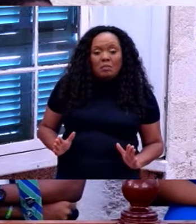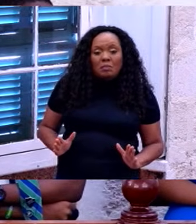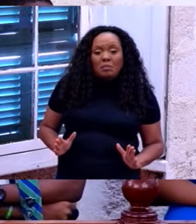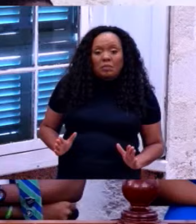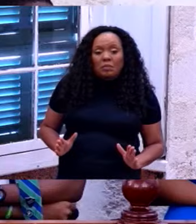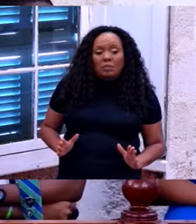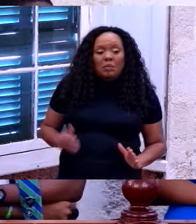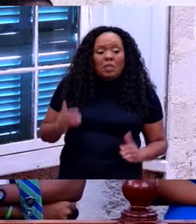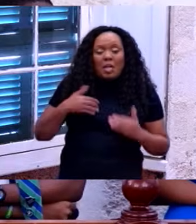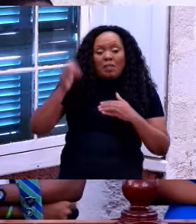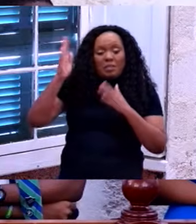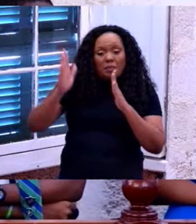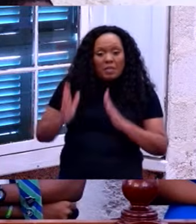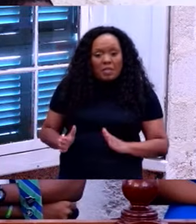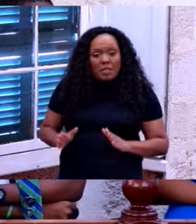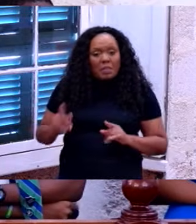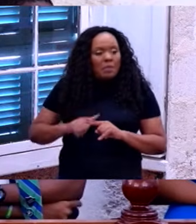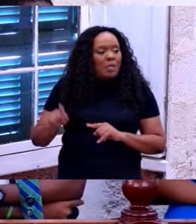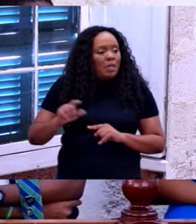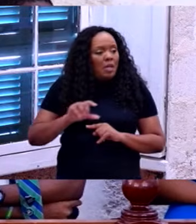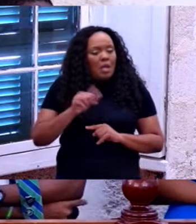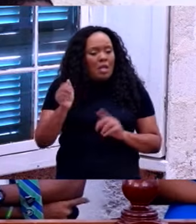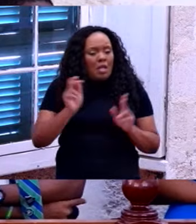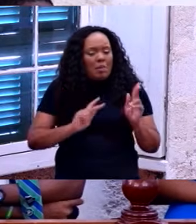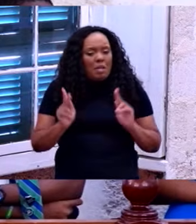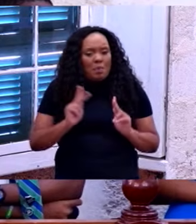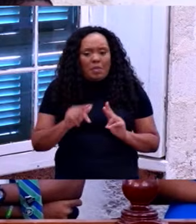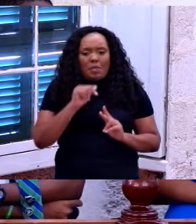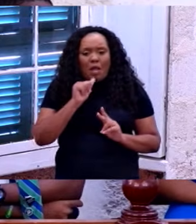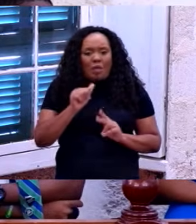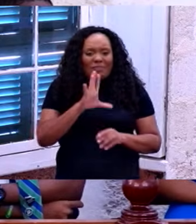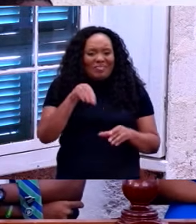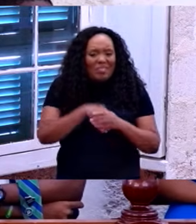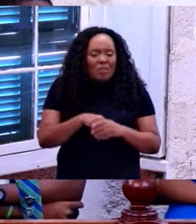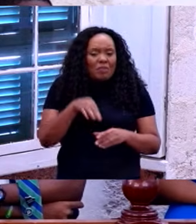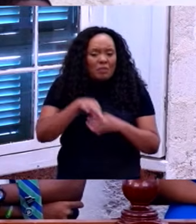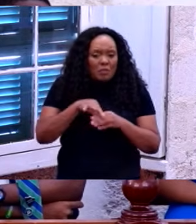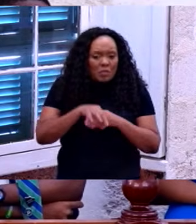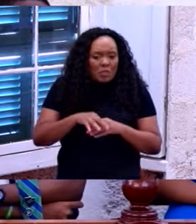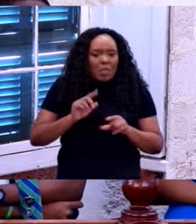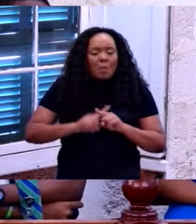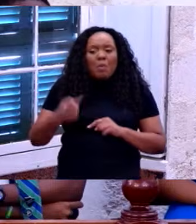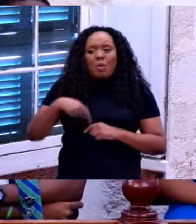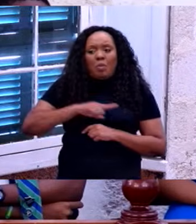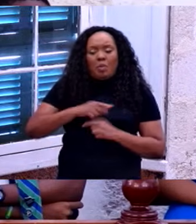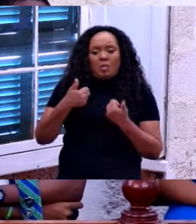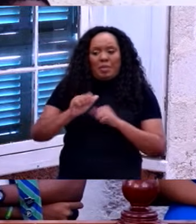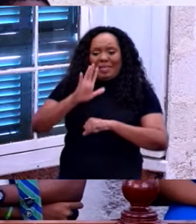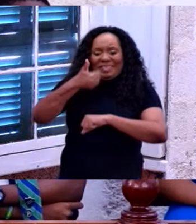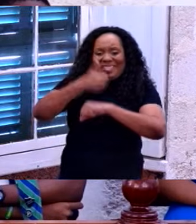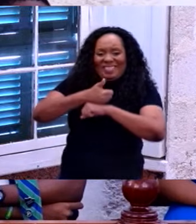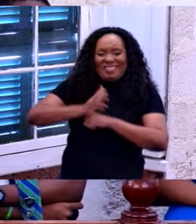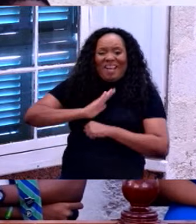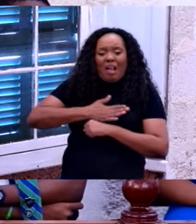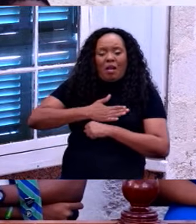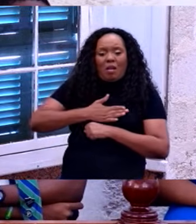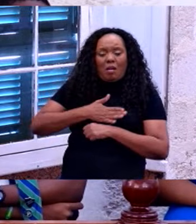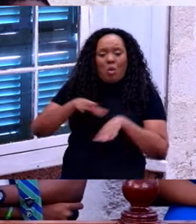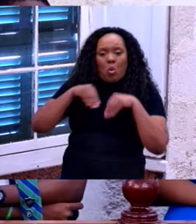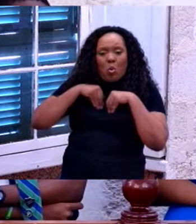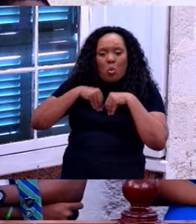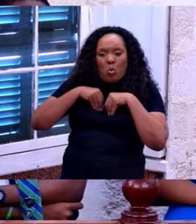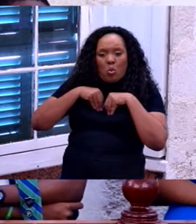run against the speaker. That's the understanding. We are trying to establish our own conventions as a new